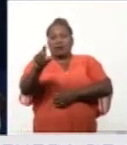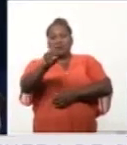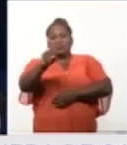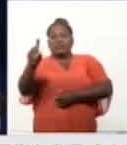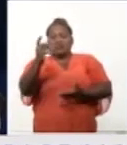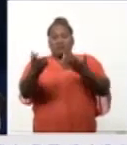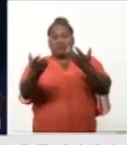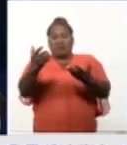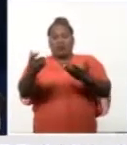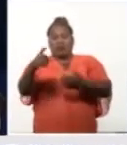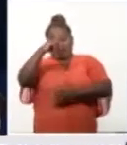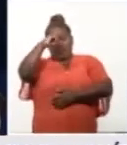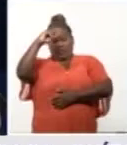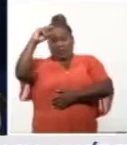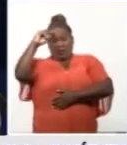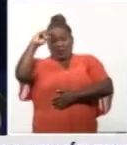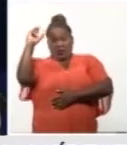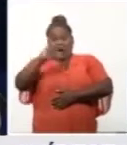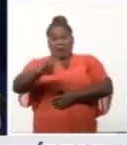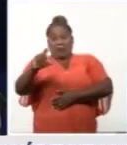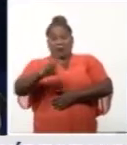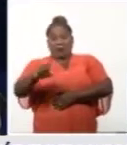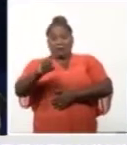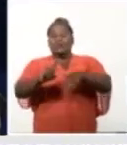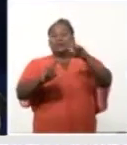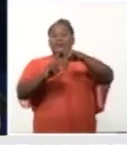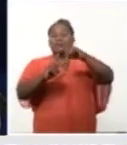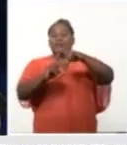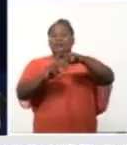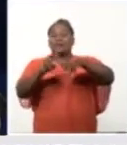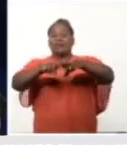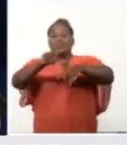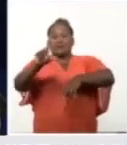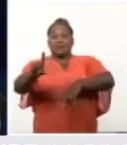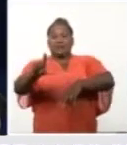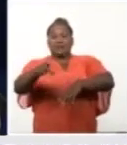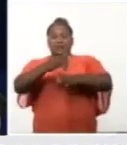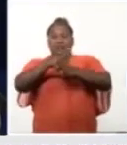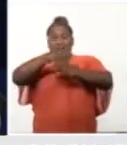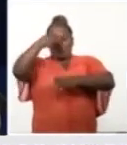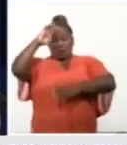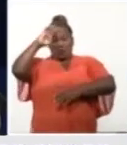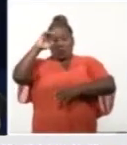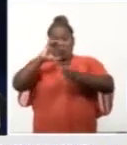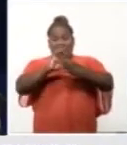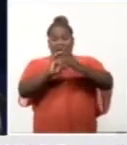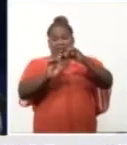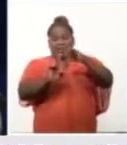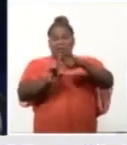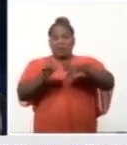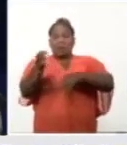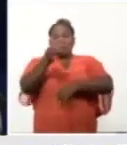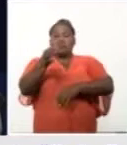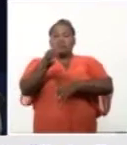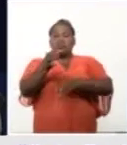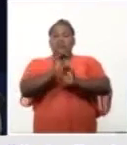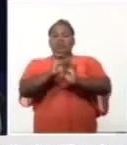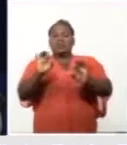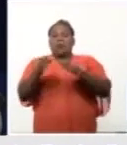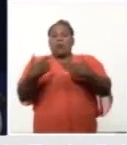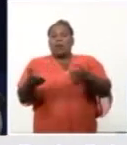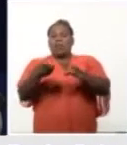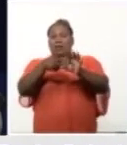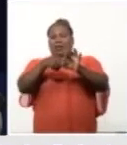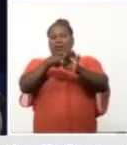Mayabeque, Villa Clara, Cienfuegos, Santi Espíritus, Camagüey, Las Tunas, Holguín, Santiago